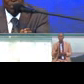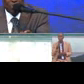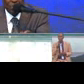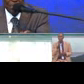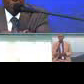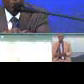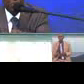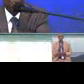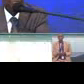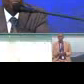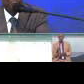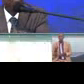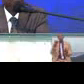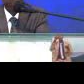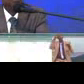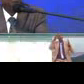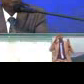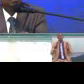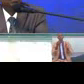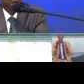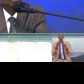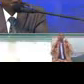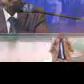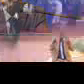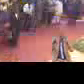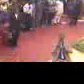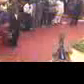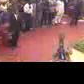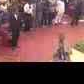Be a spectacle of miracle.